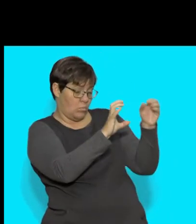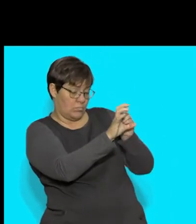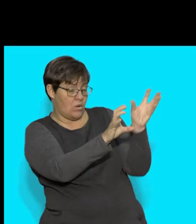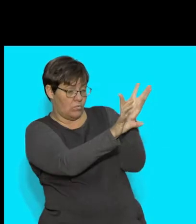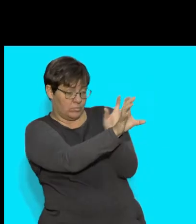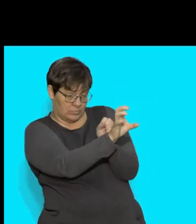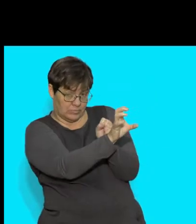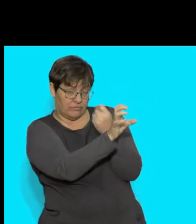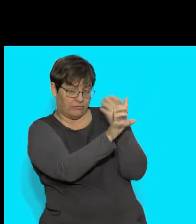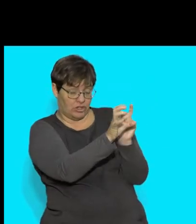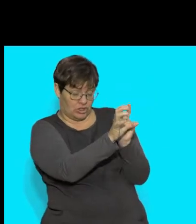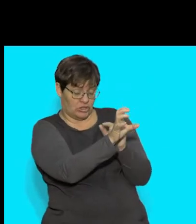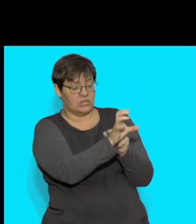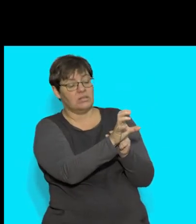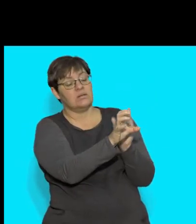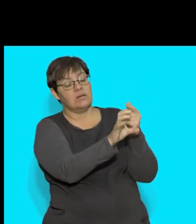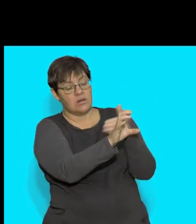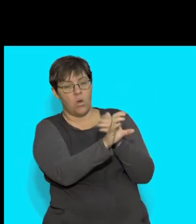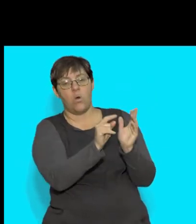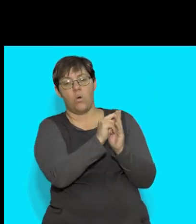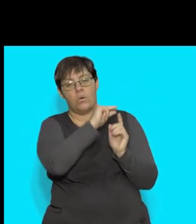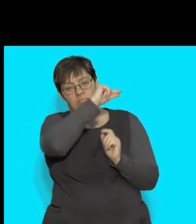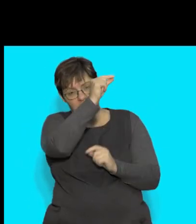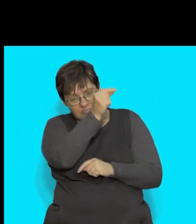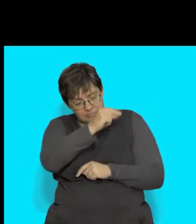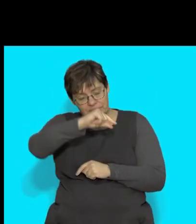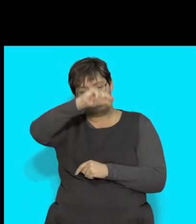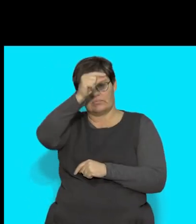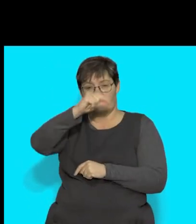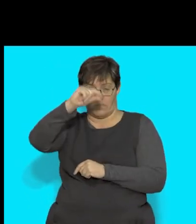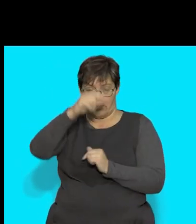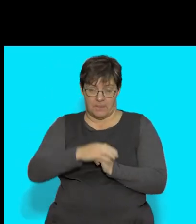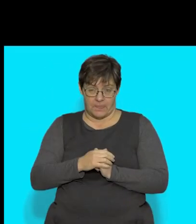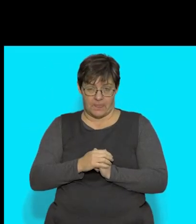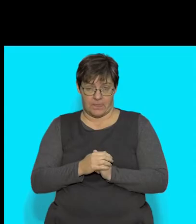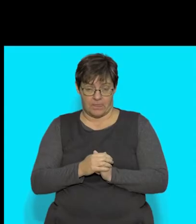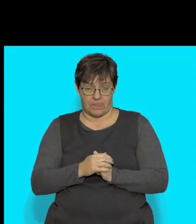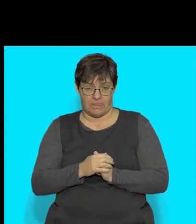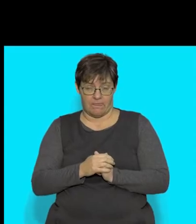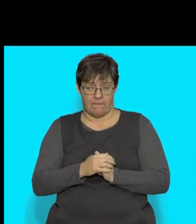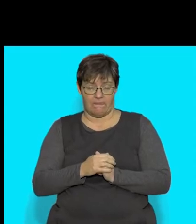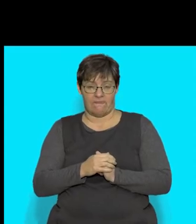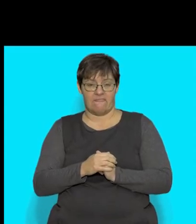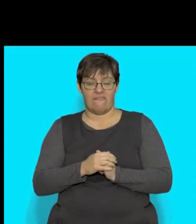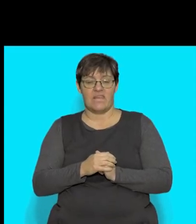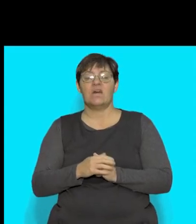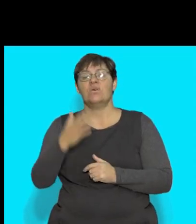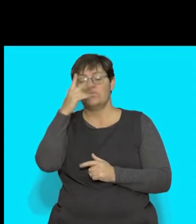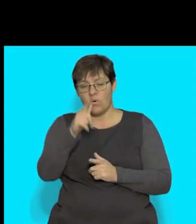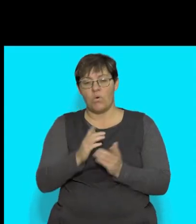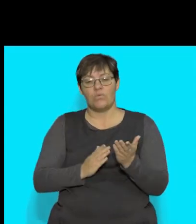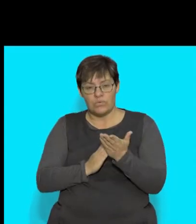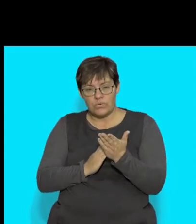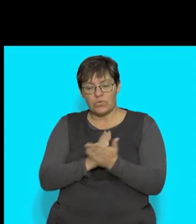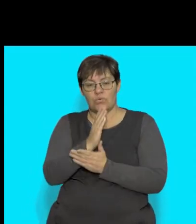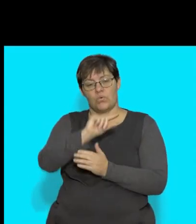the tubes. So we've gone out of the glomerulus, and now we're going to be, it's like a super slide, all right?